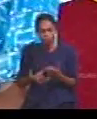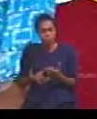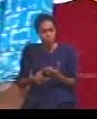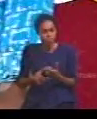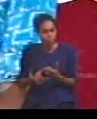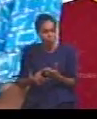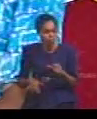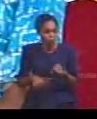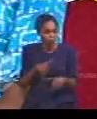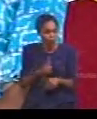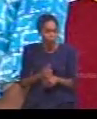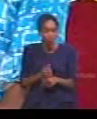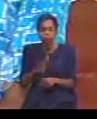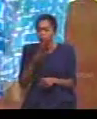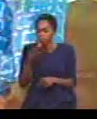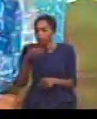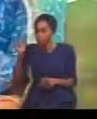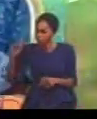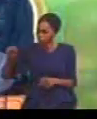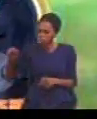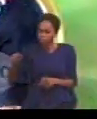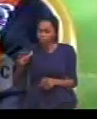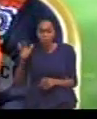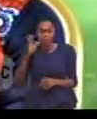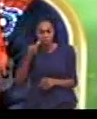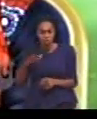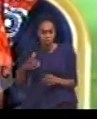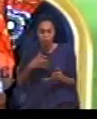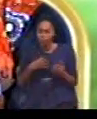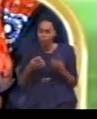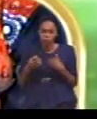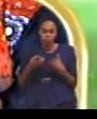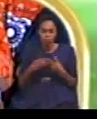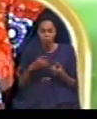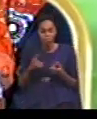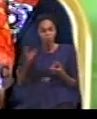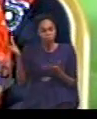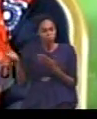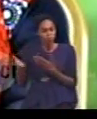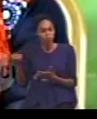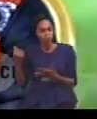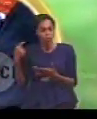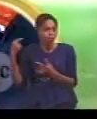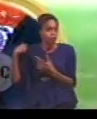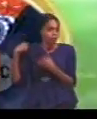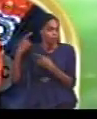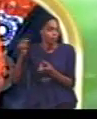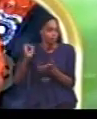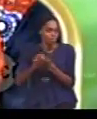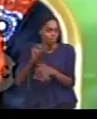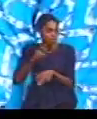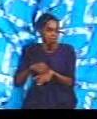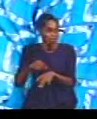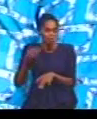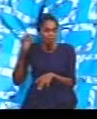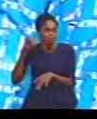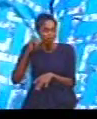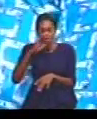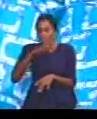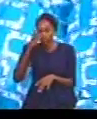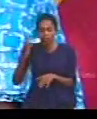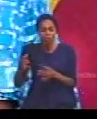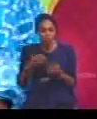girl has been complaining to me. I'm very happy that God touched her, and she's dead till now. She has not complained about the